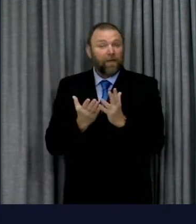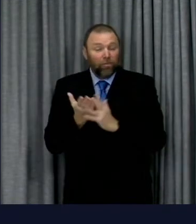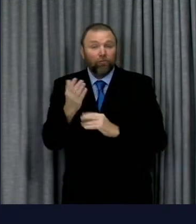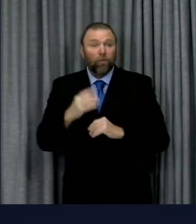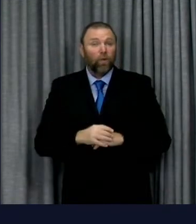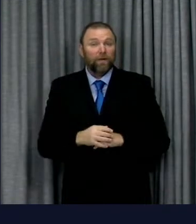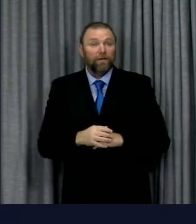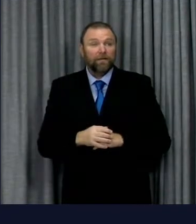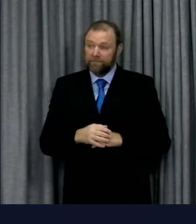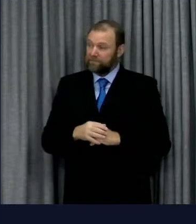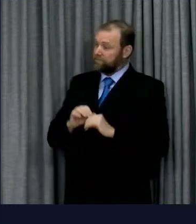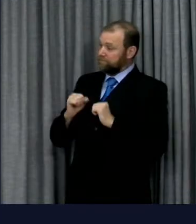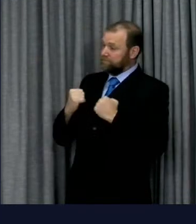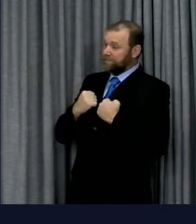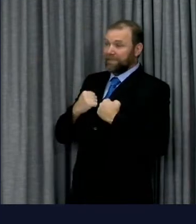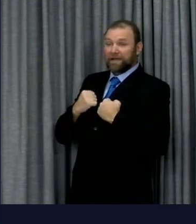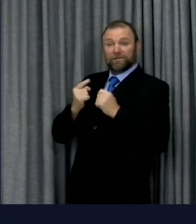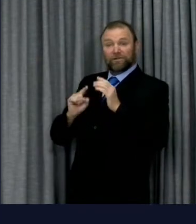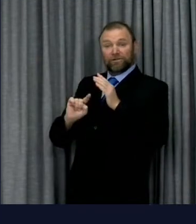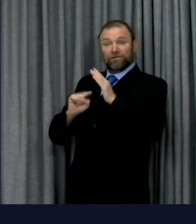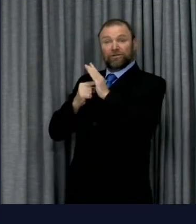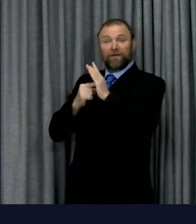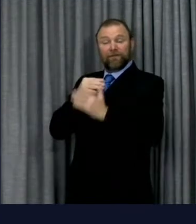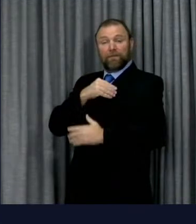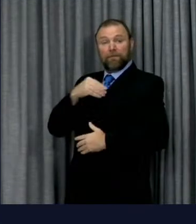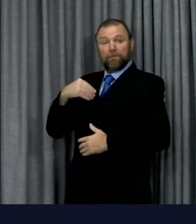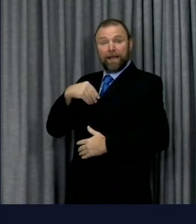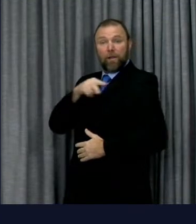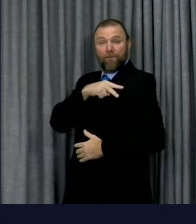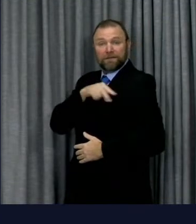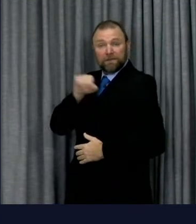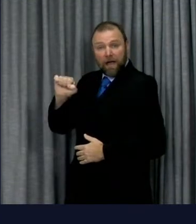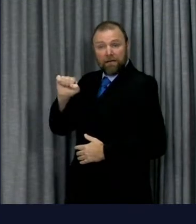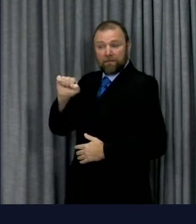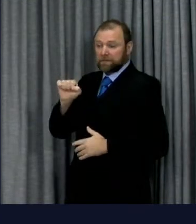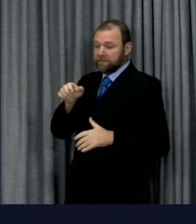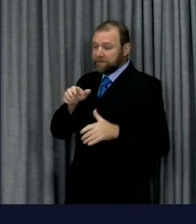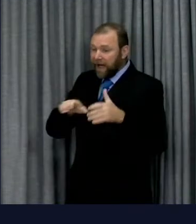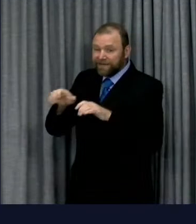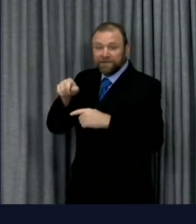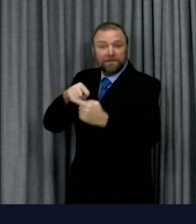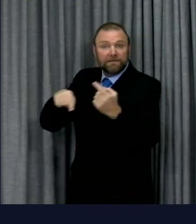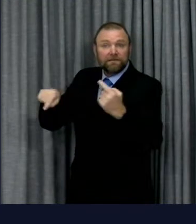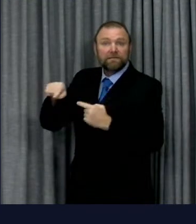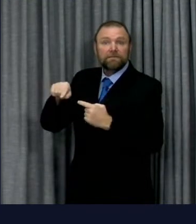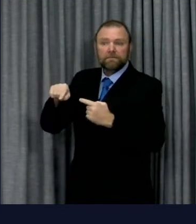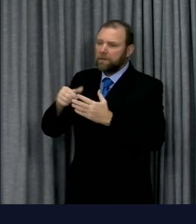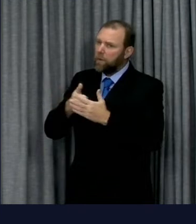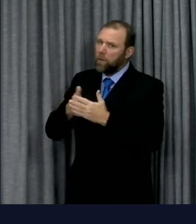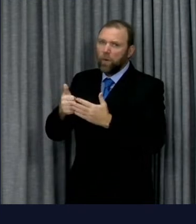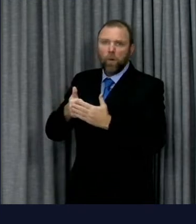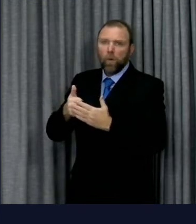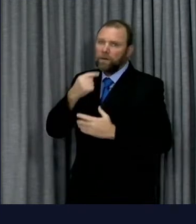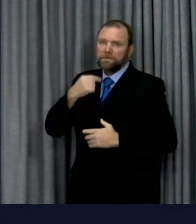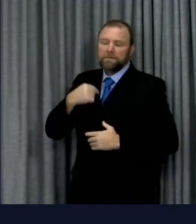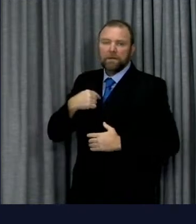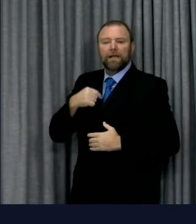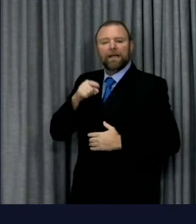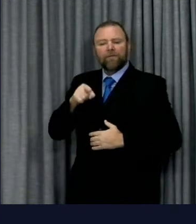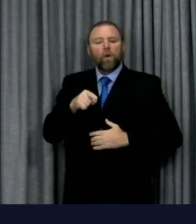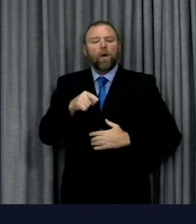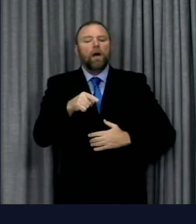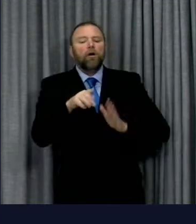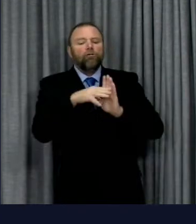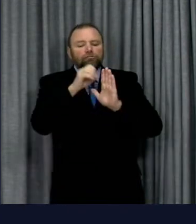following the advice that we have from our Chief Medical Officer and our scientists, who always say, if you're lifting measures, you should